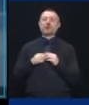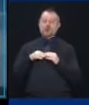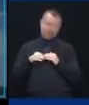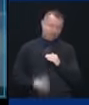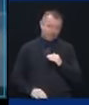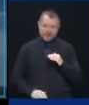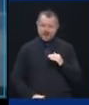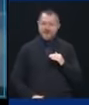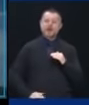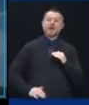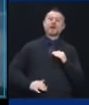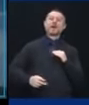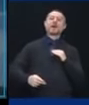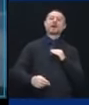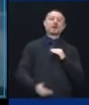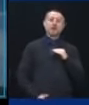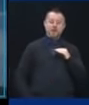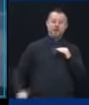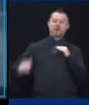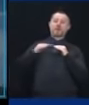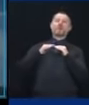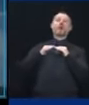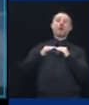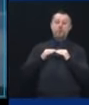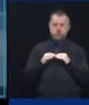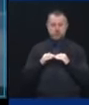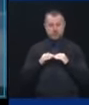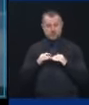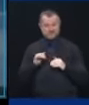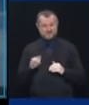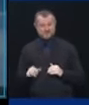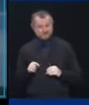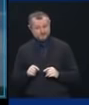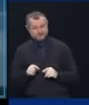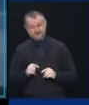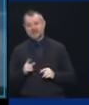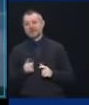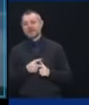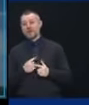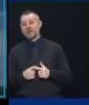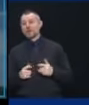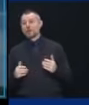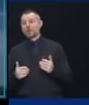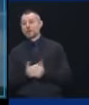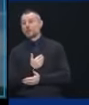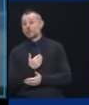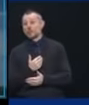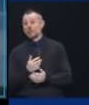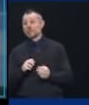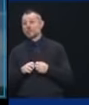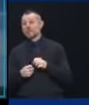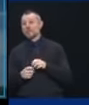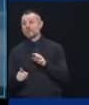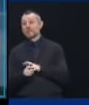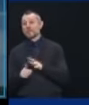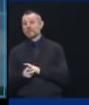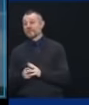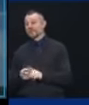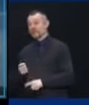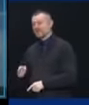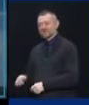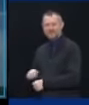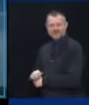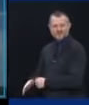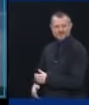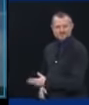and address the new needs that COVID presented, right? It's not just about restoring the budget.